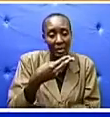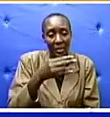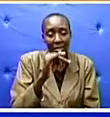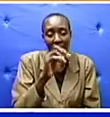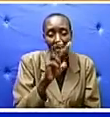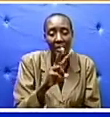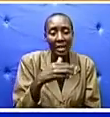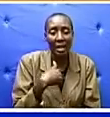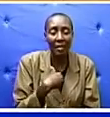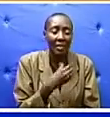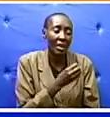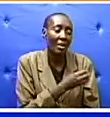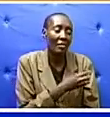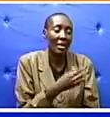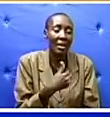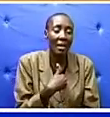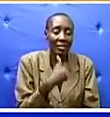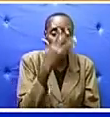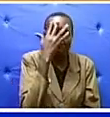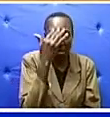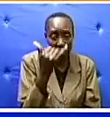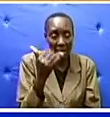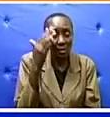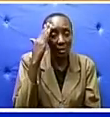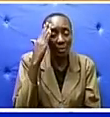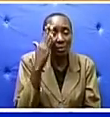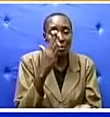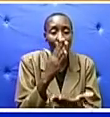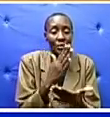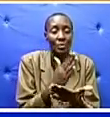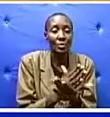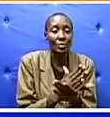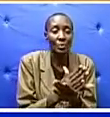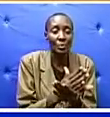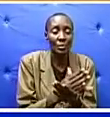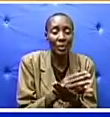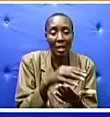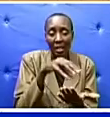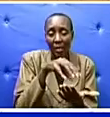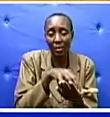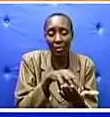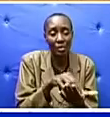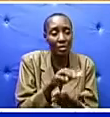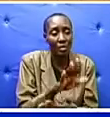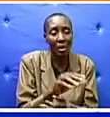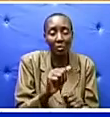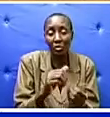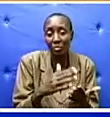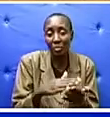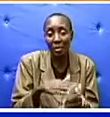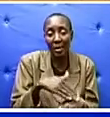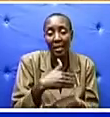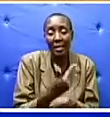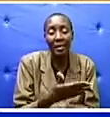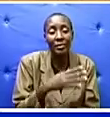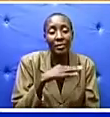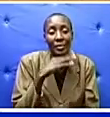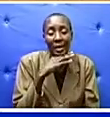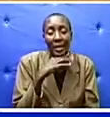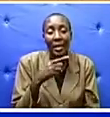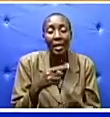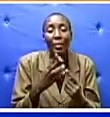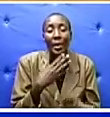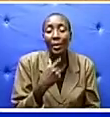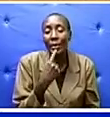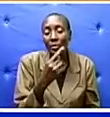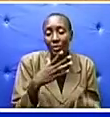scared, because you know that for a fact, because of your underlying issues, you could be next on the line. Mm-hmm. But what I would just tell